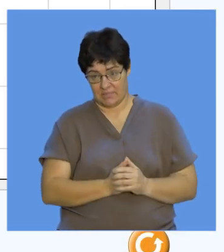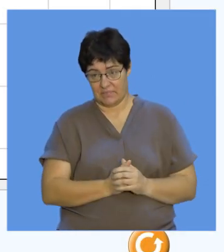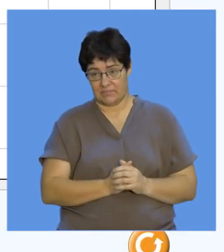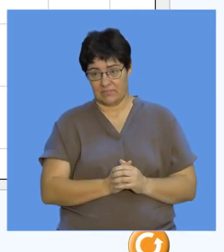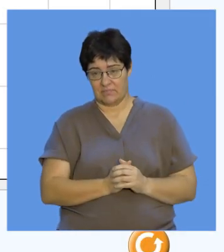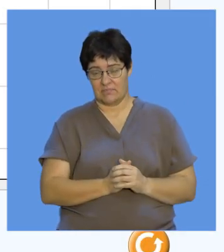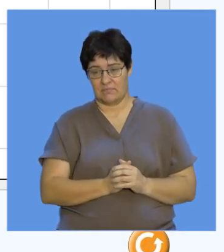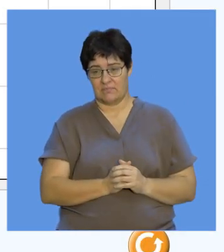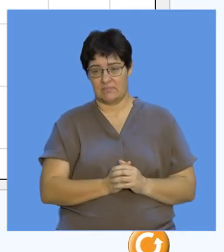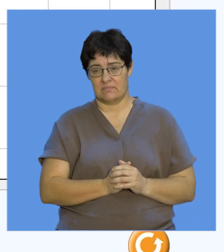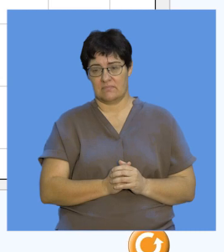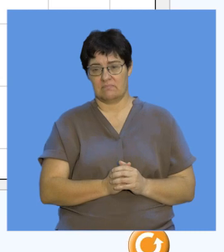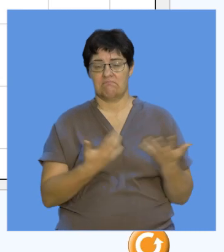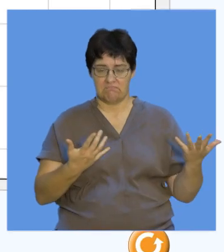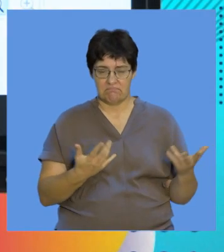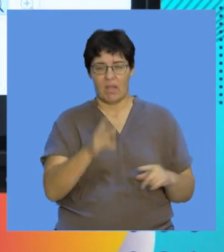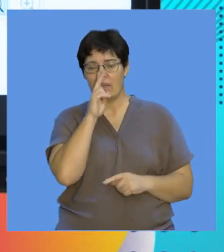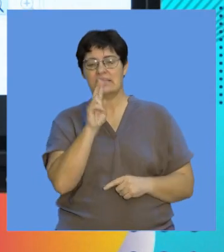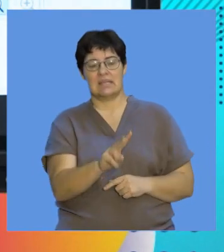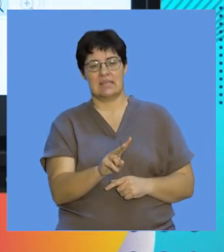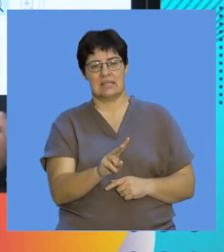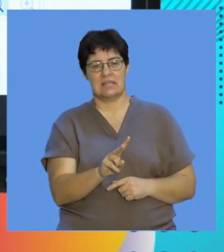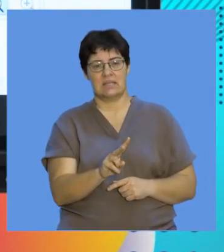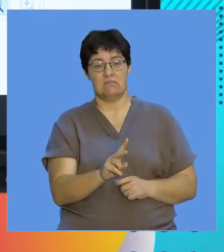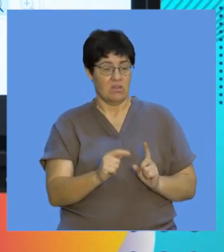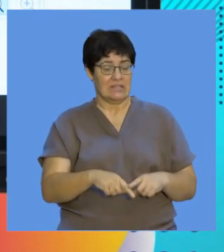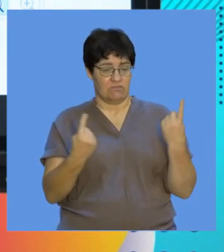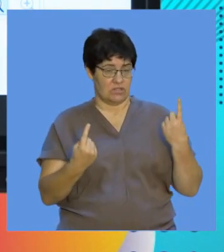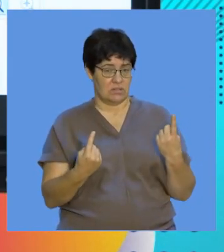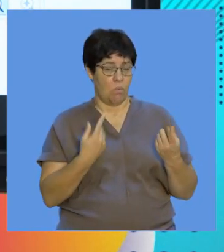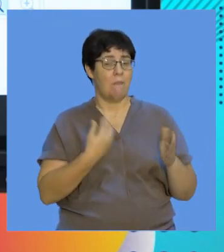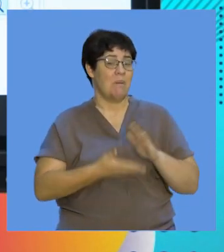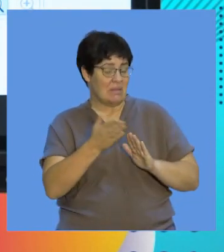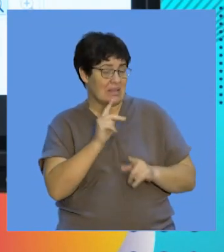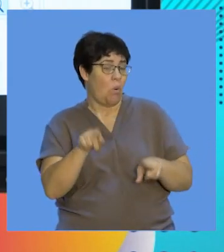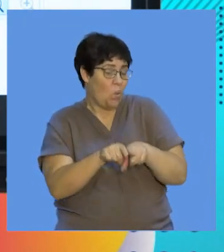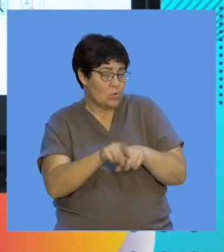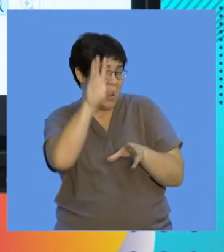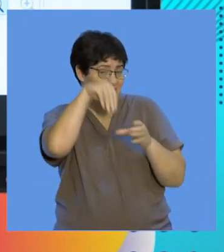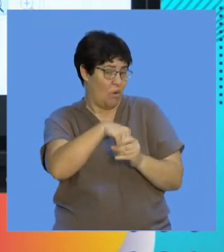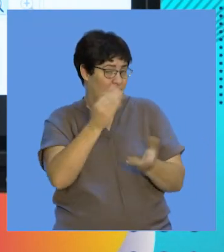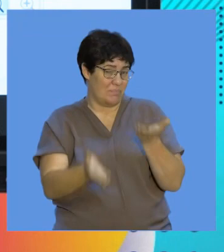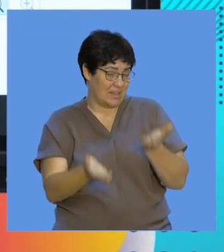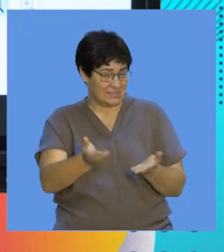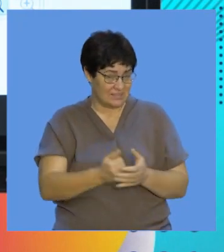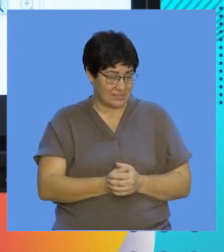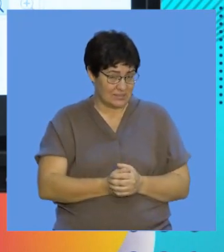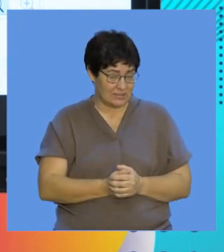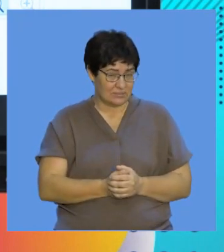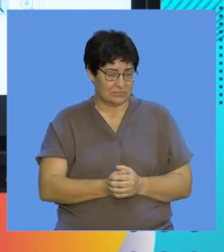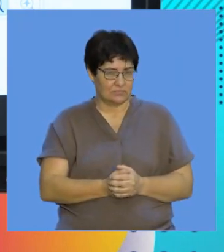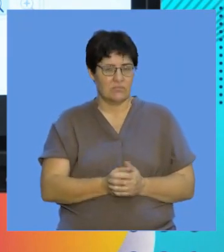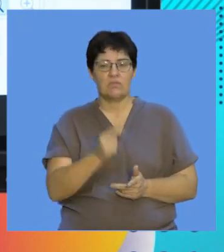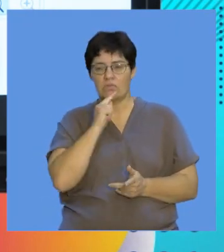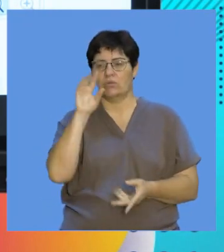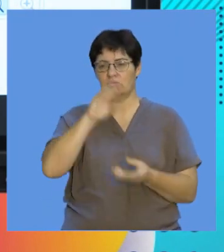All right, so that we can see whether that makes a difference, because momentum is about mass as well. Okay, so let's try this one. Here my total